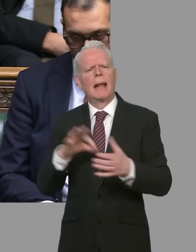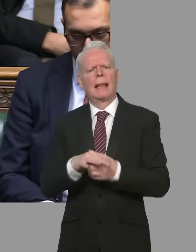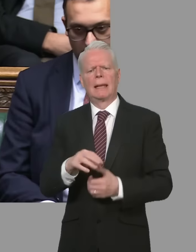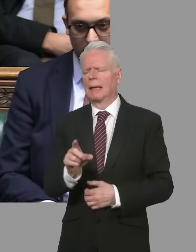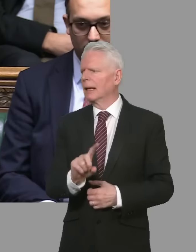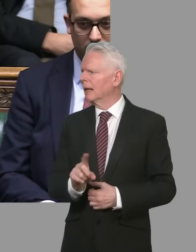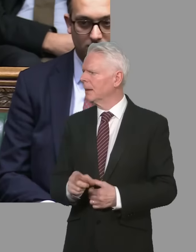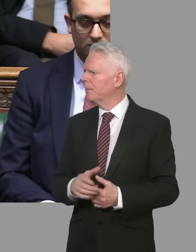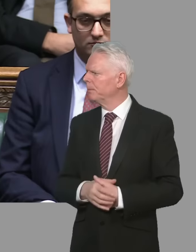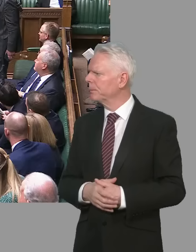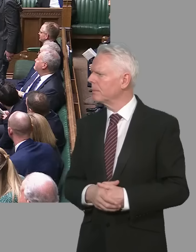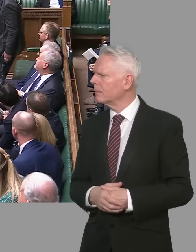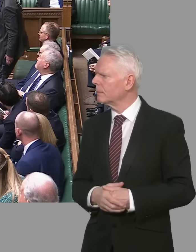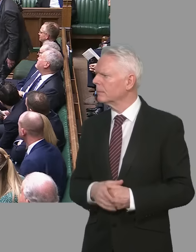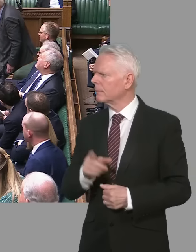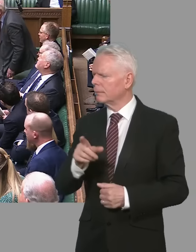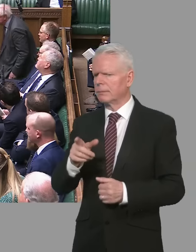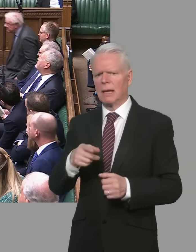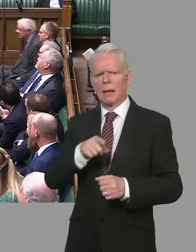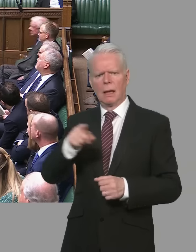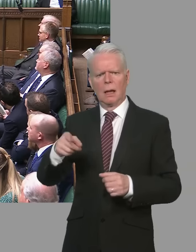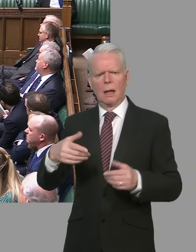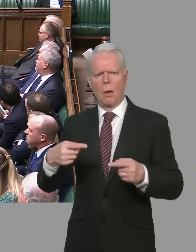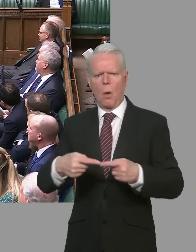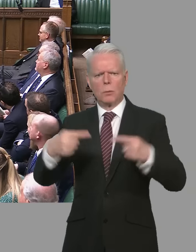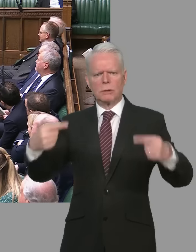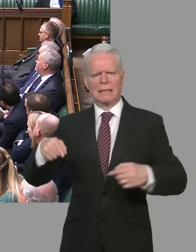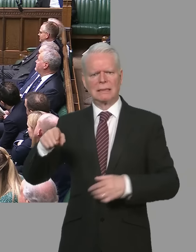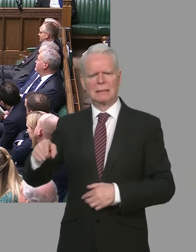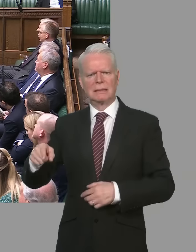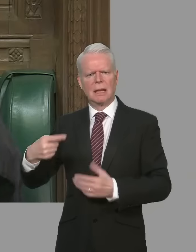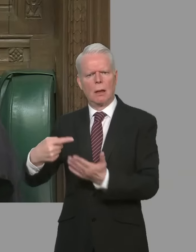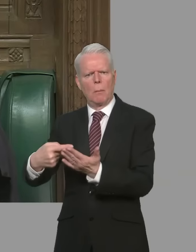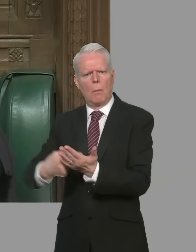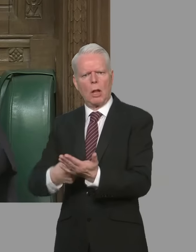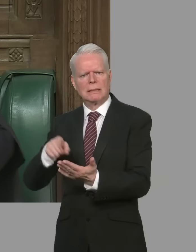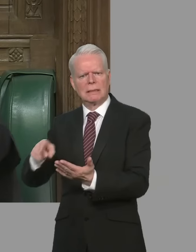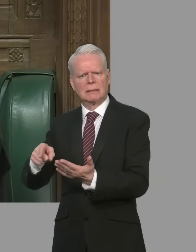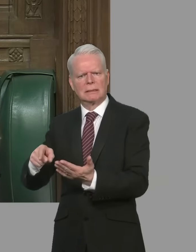And the whole... Can I just say, once again, I said last week,